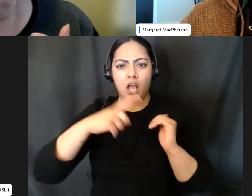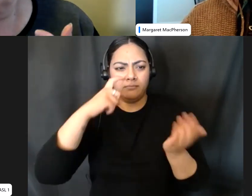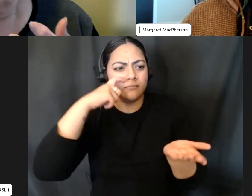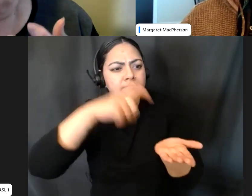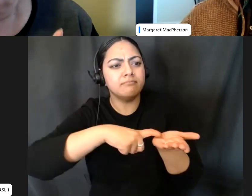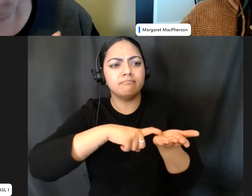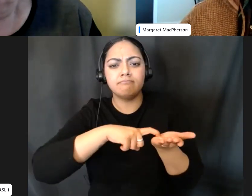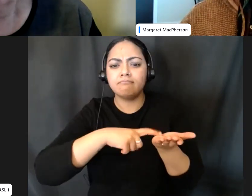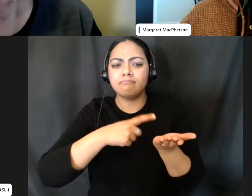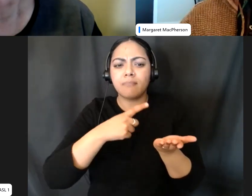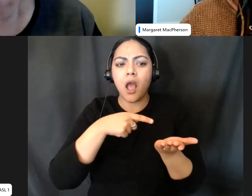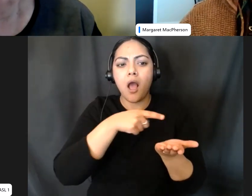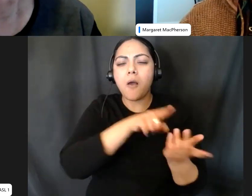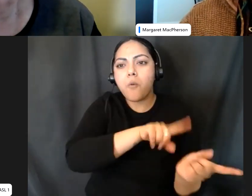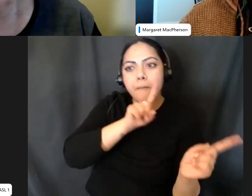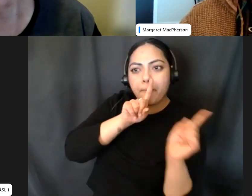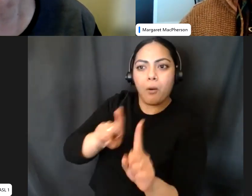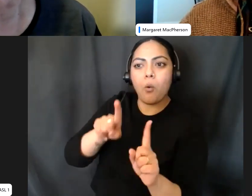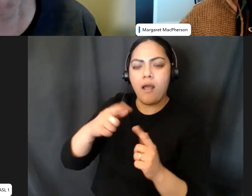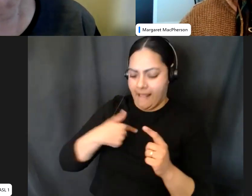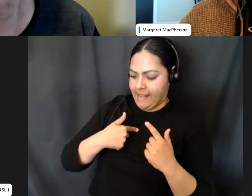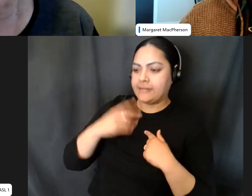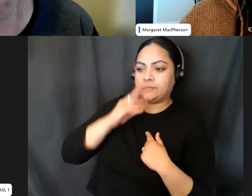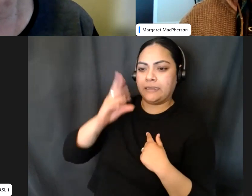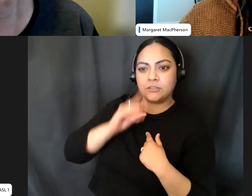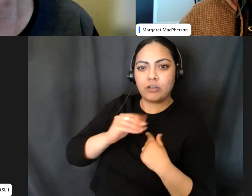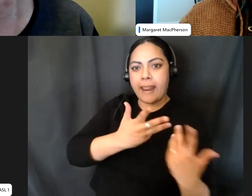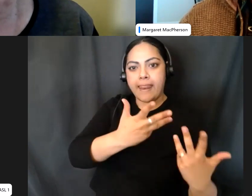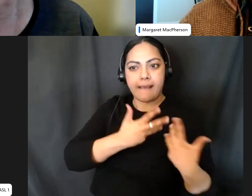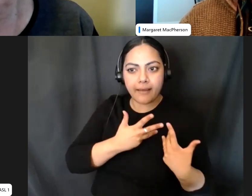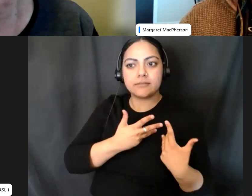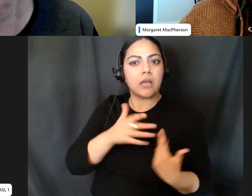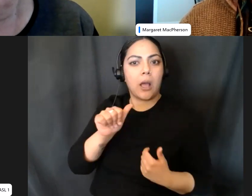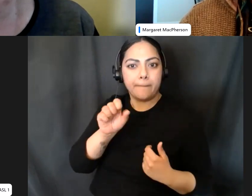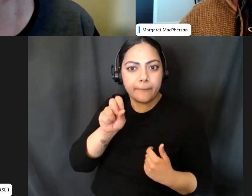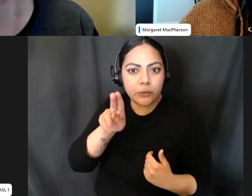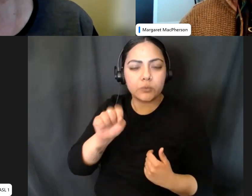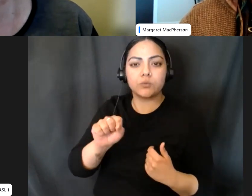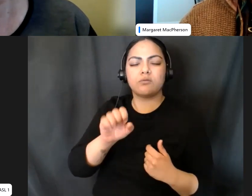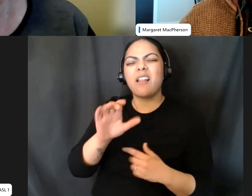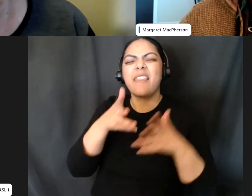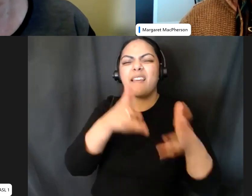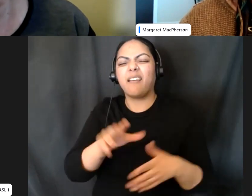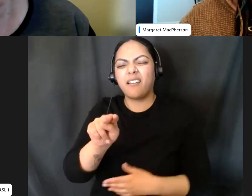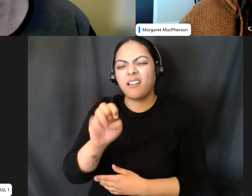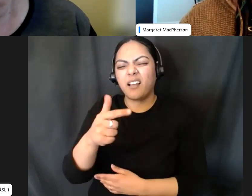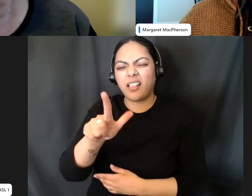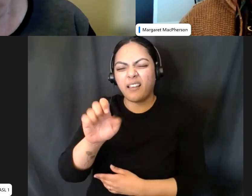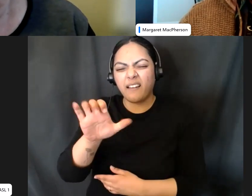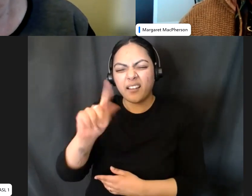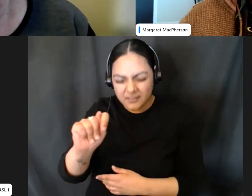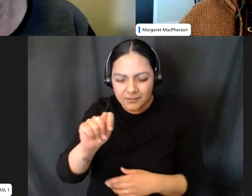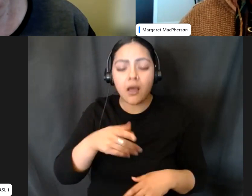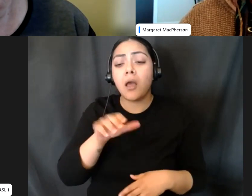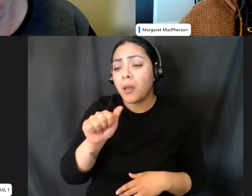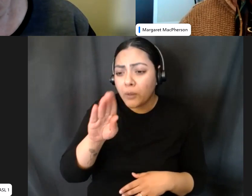Yes. but ultimately we will have safer communities. It will be like, I always think of it like smoking.